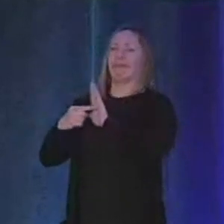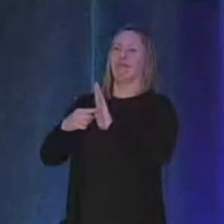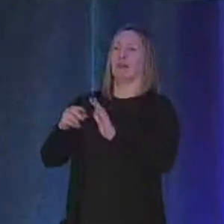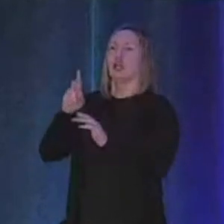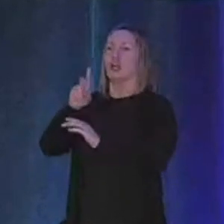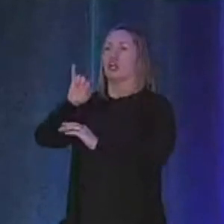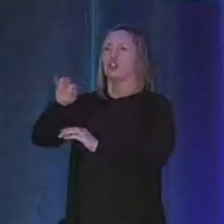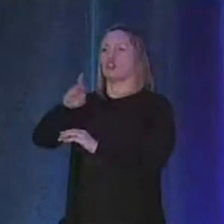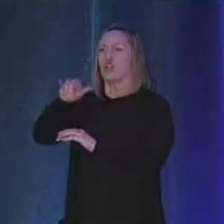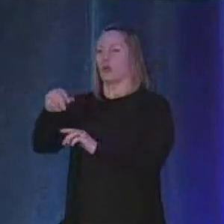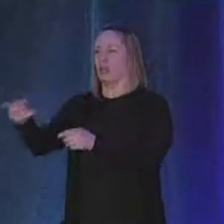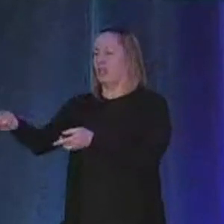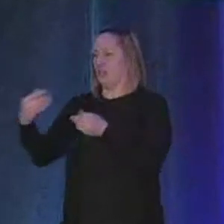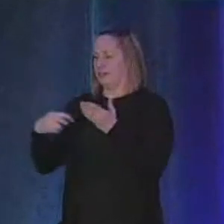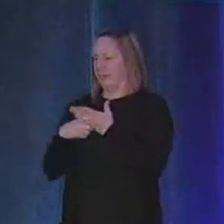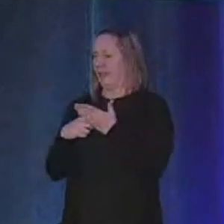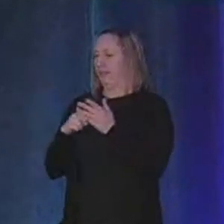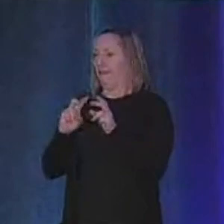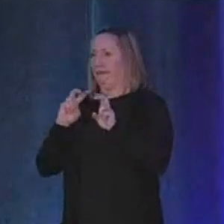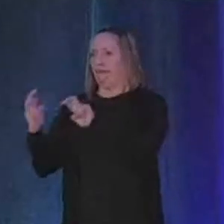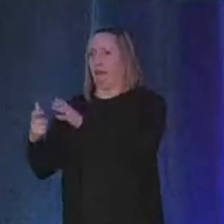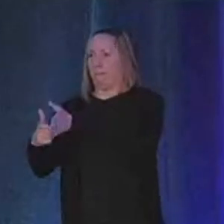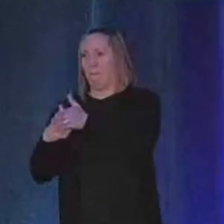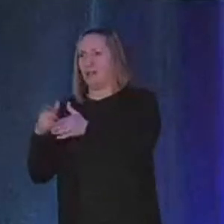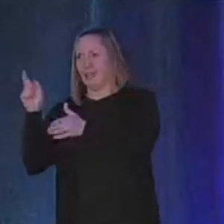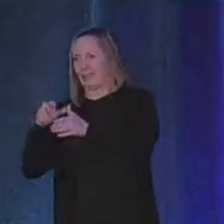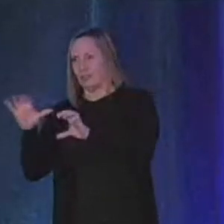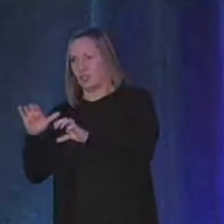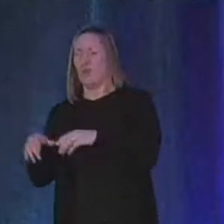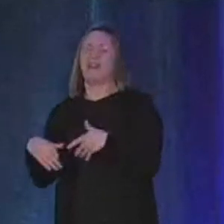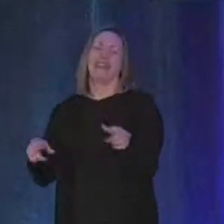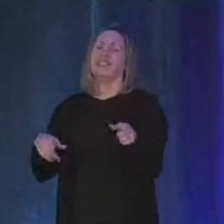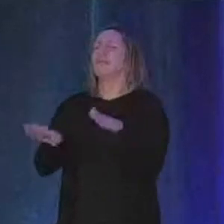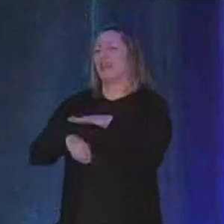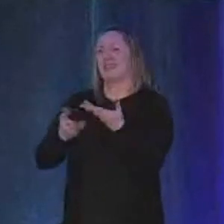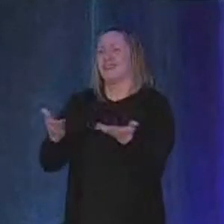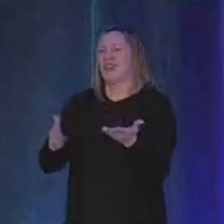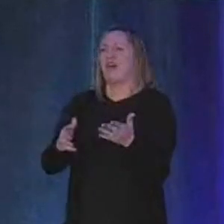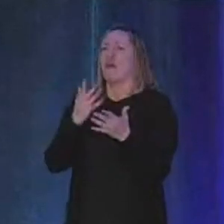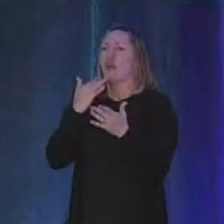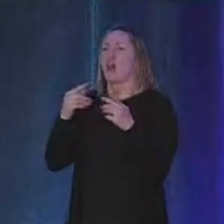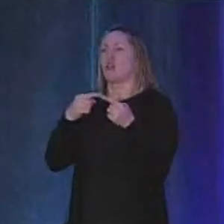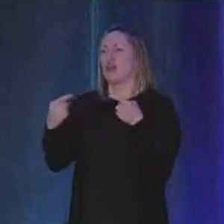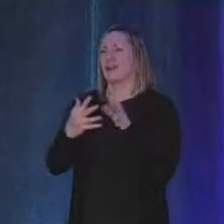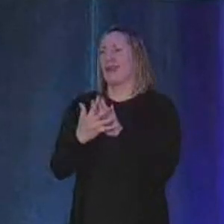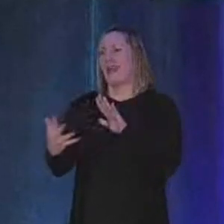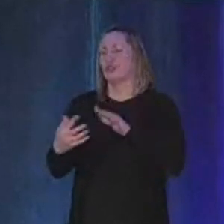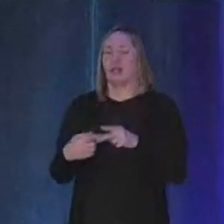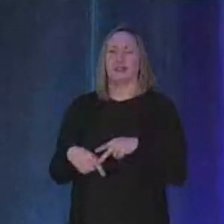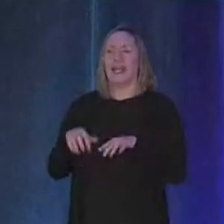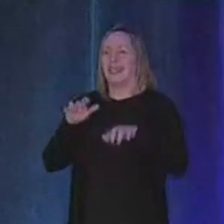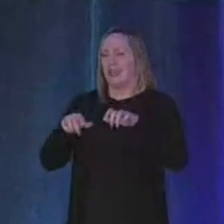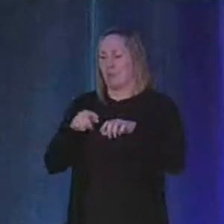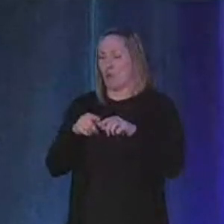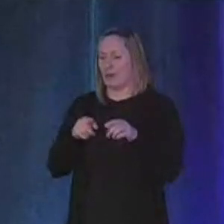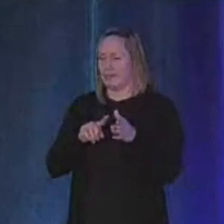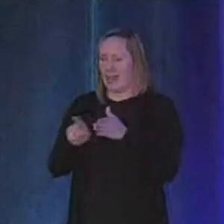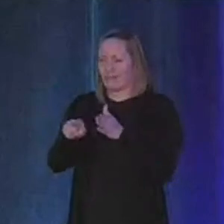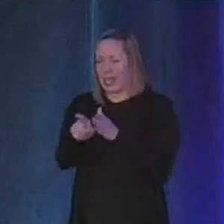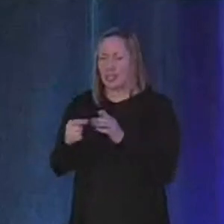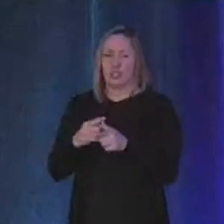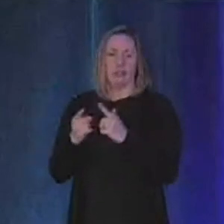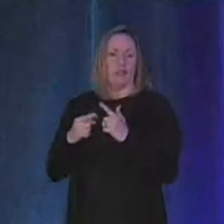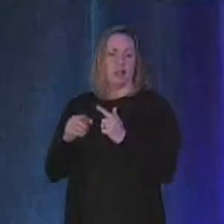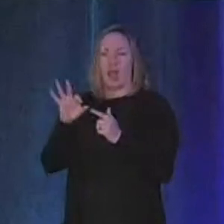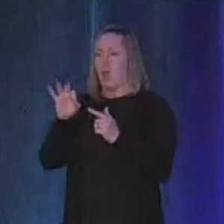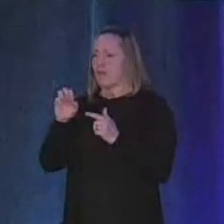This is basic stuff though. Color contrast, keyboard navigation, font sizes, captions,